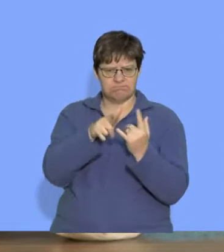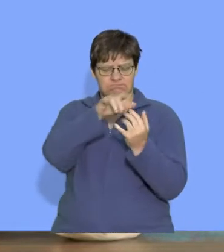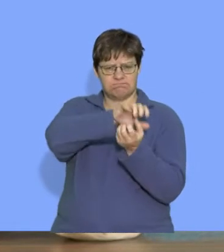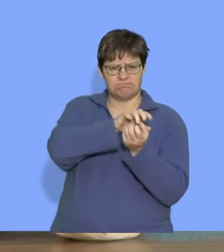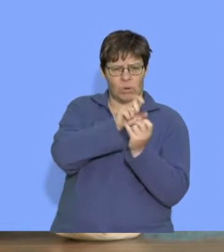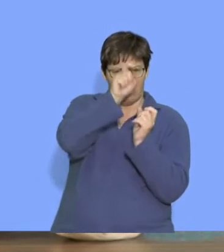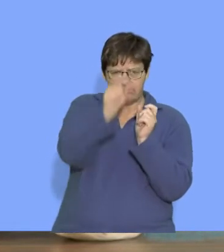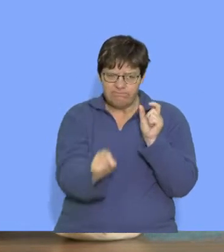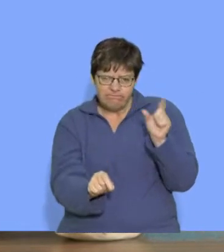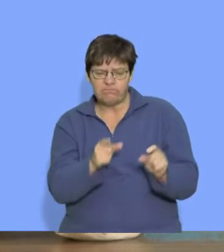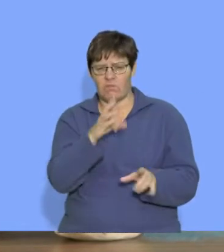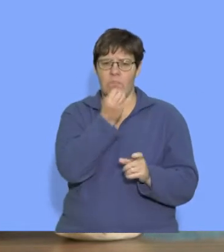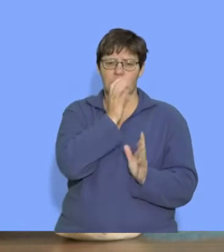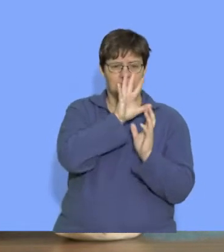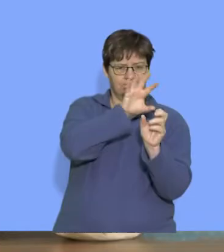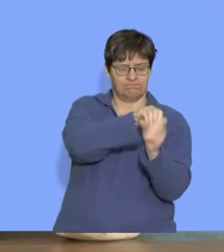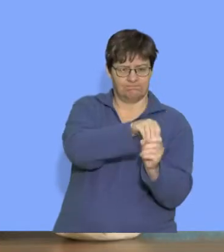specialized for their mode of feeding?